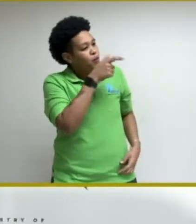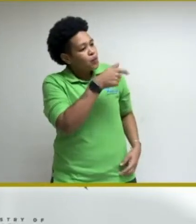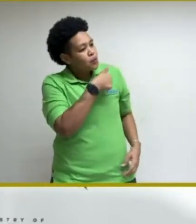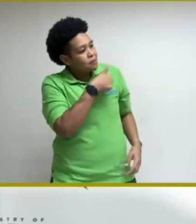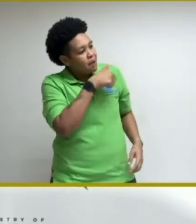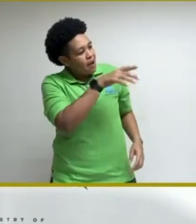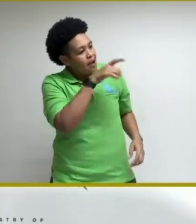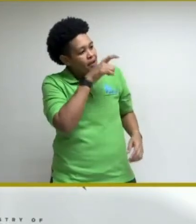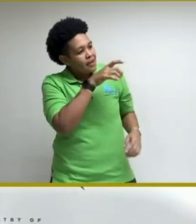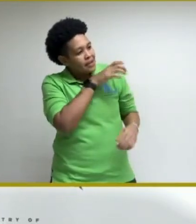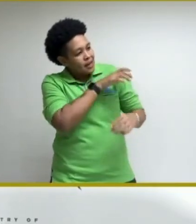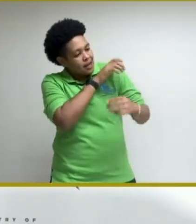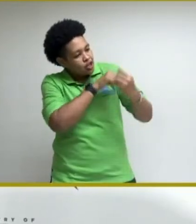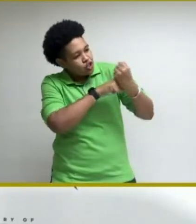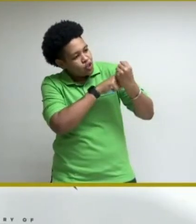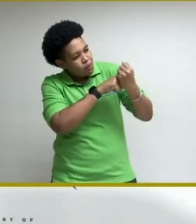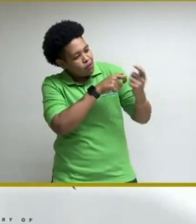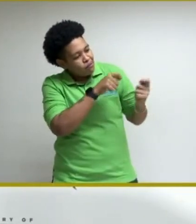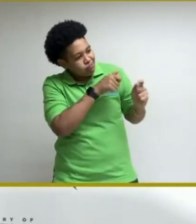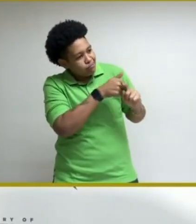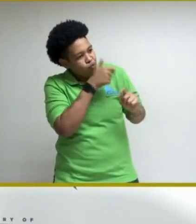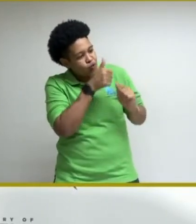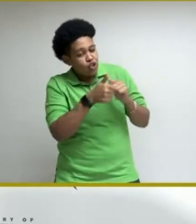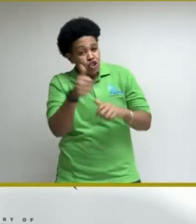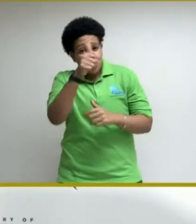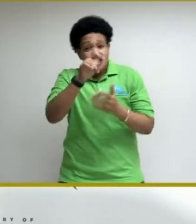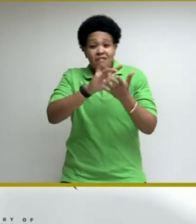critical clinical support, the Chief Medical Officer,